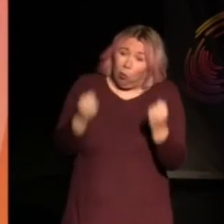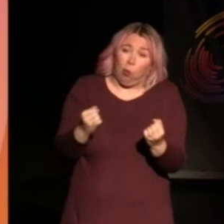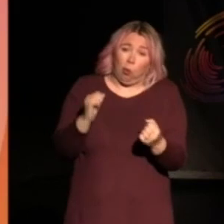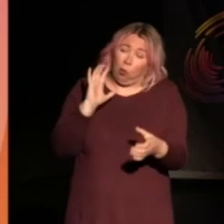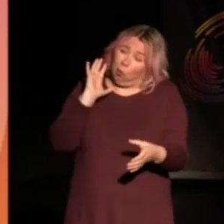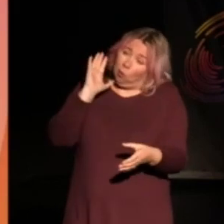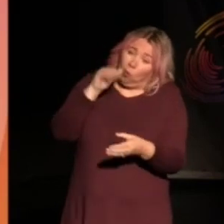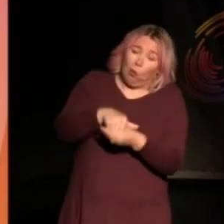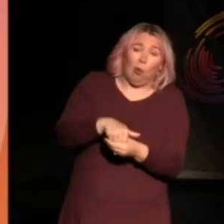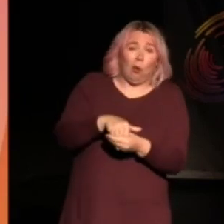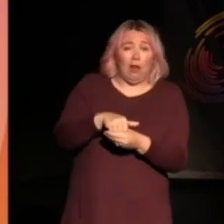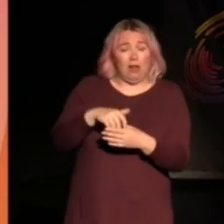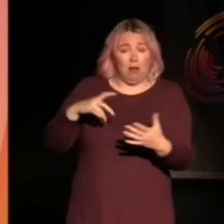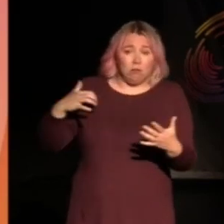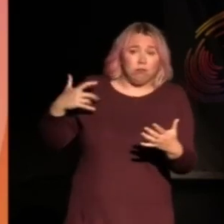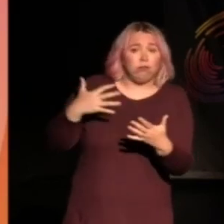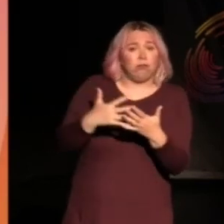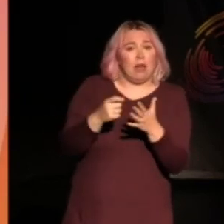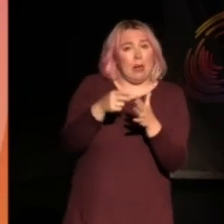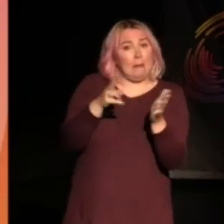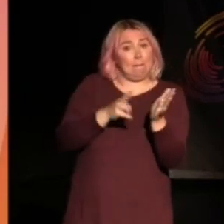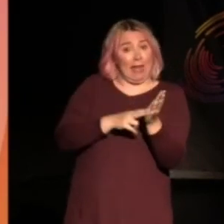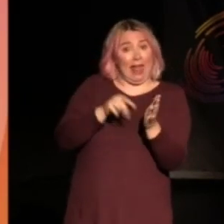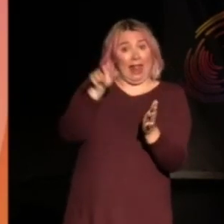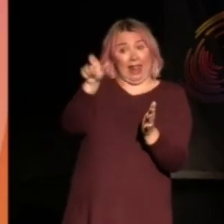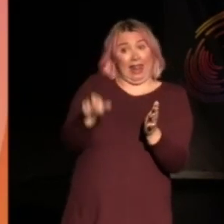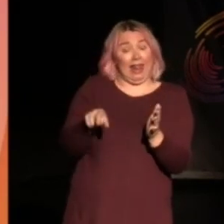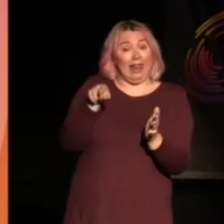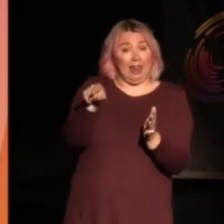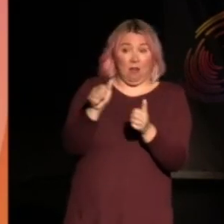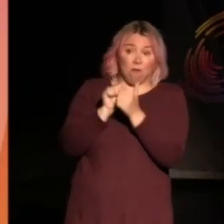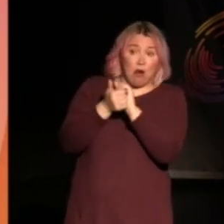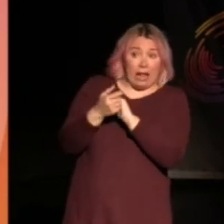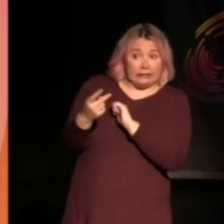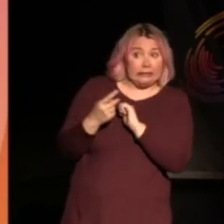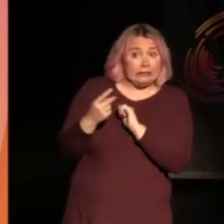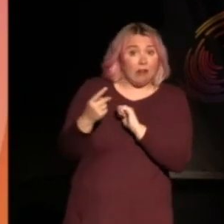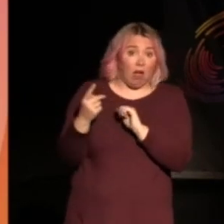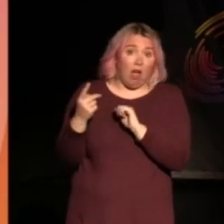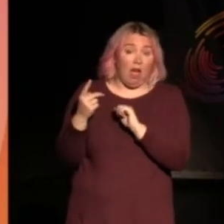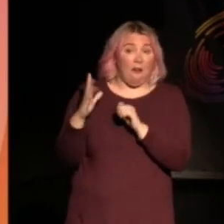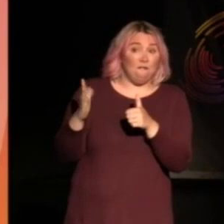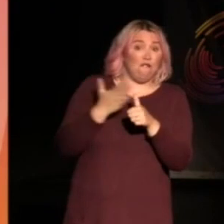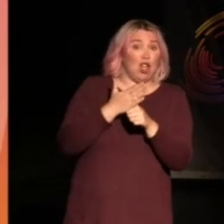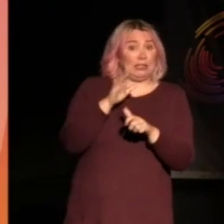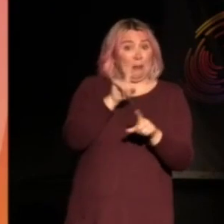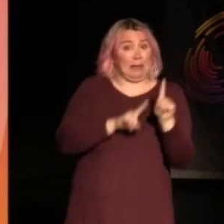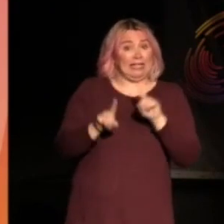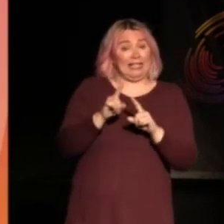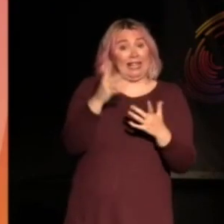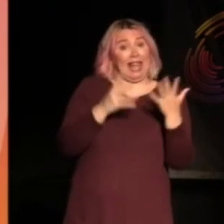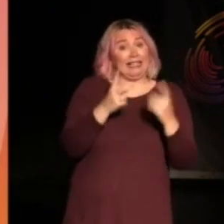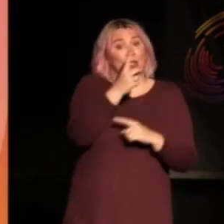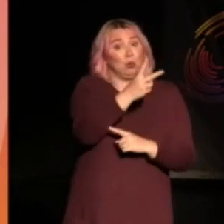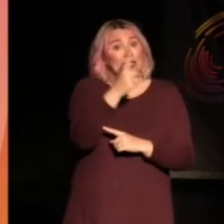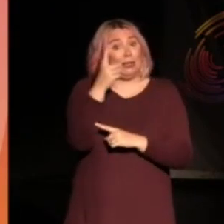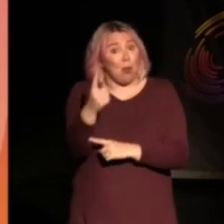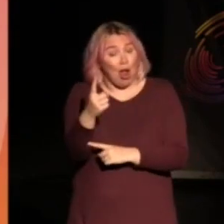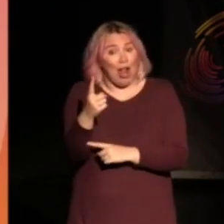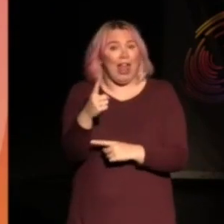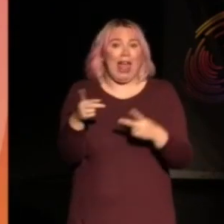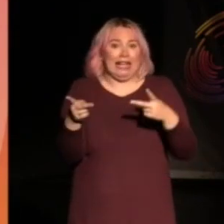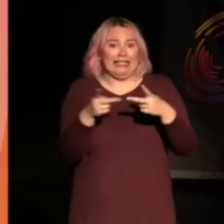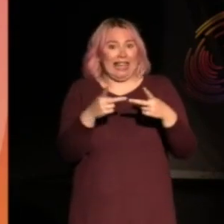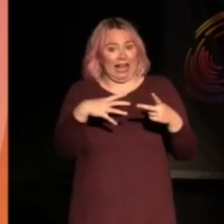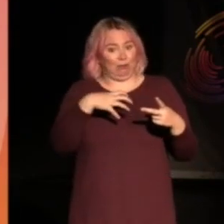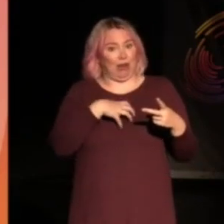founder of Penn, Catherine Amy Dawson Scott, and attended the first meeting in 1921. He then went on to become the second president of English